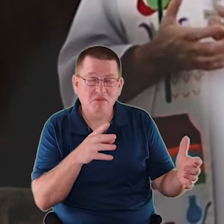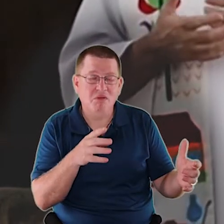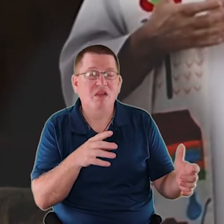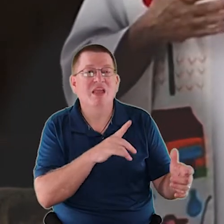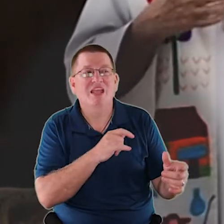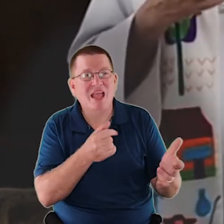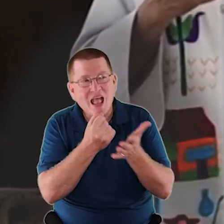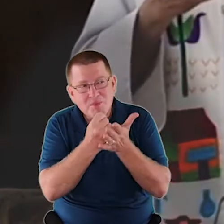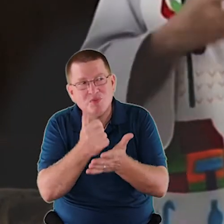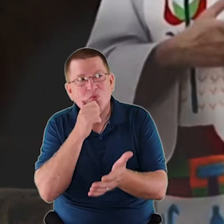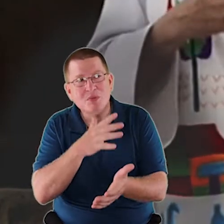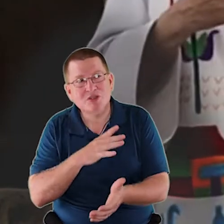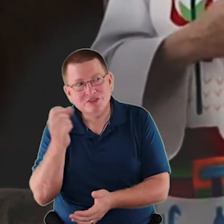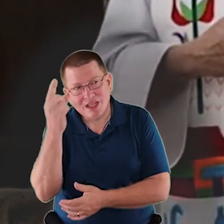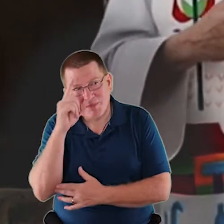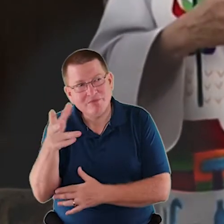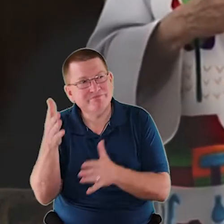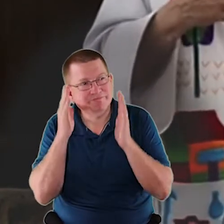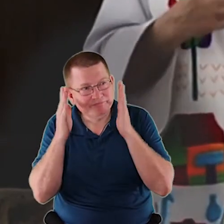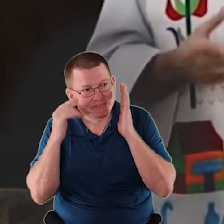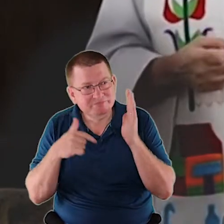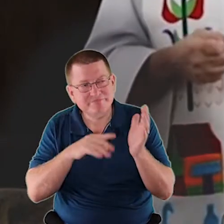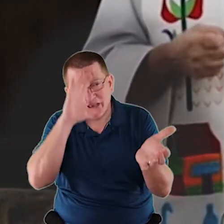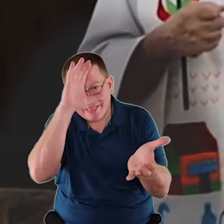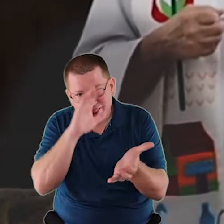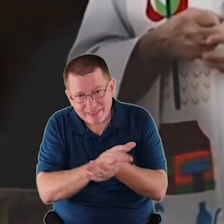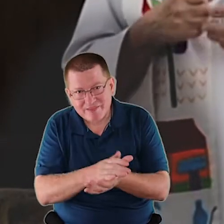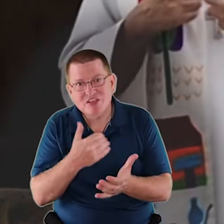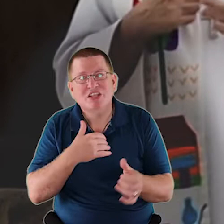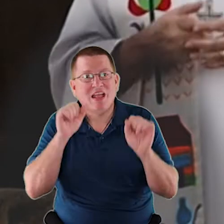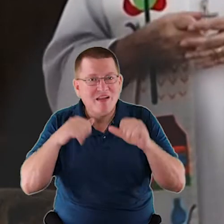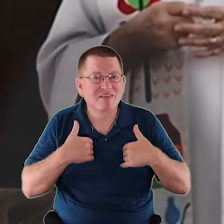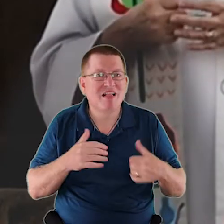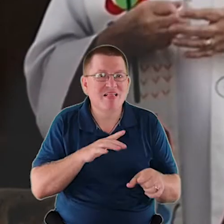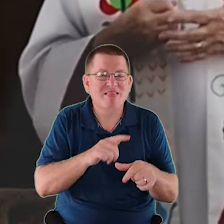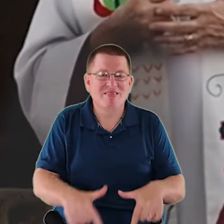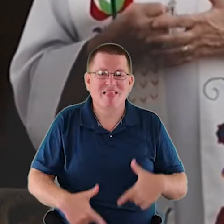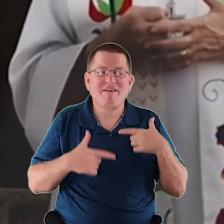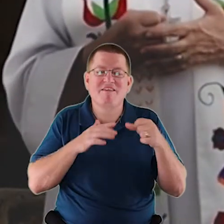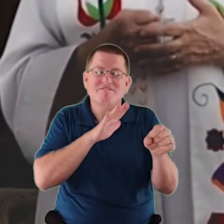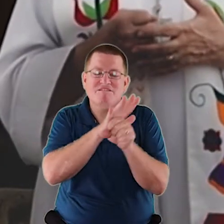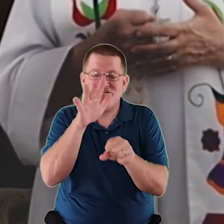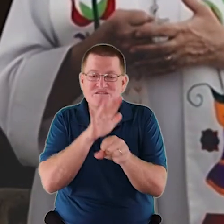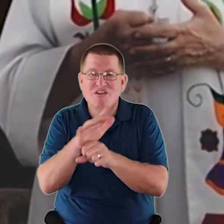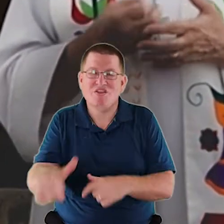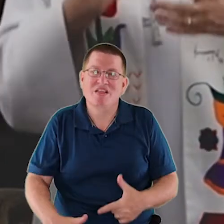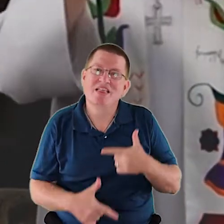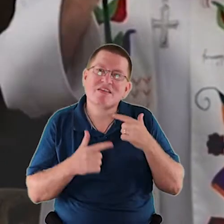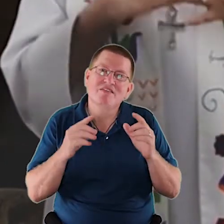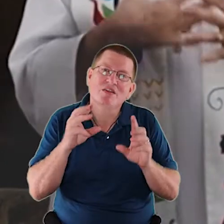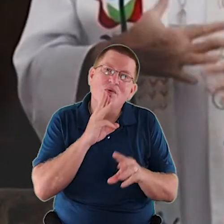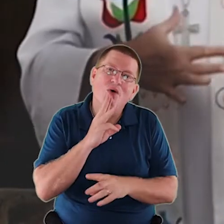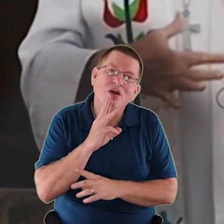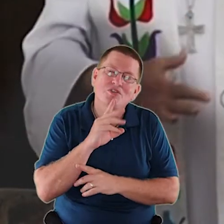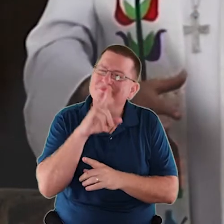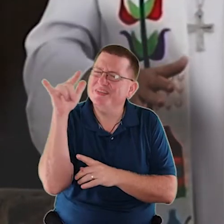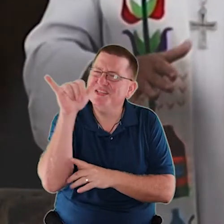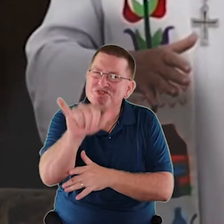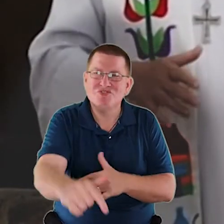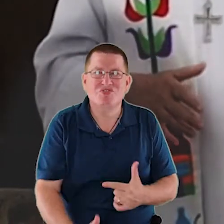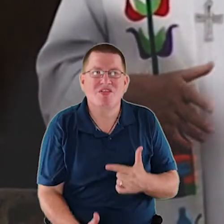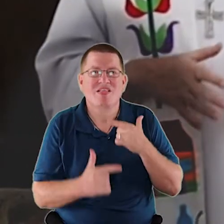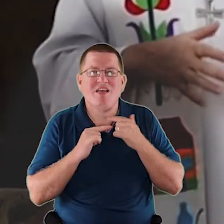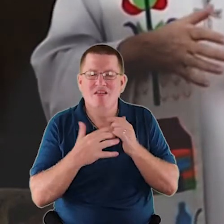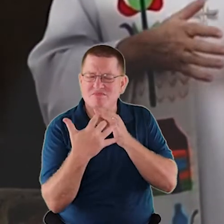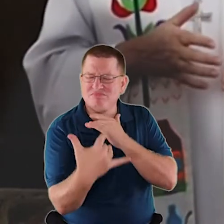to him and believing in him, she could have a life filled with living water. Eternal life flows